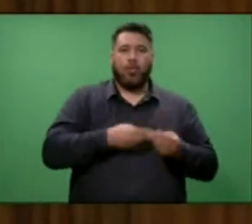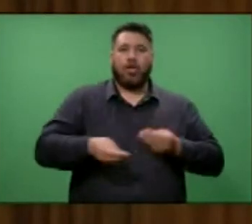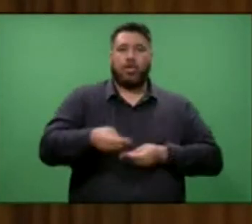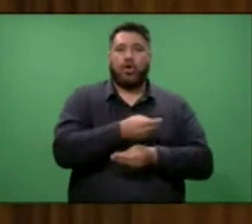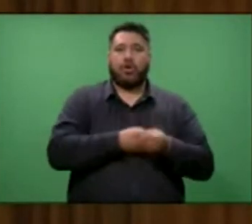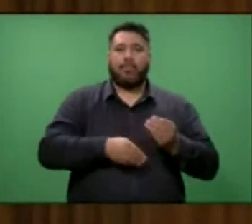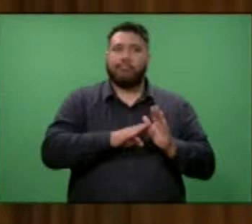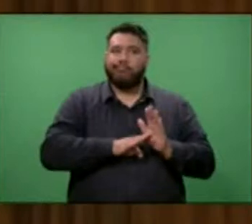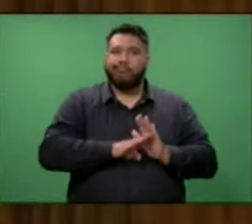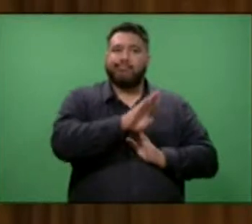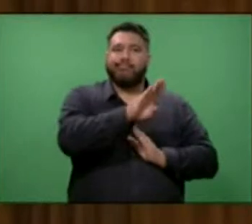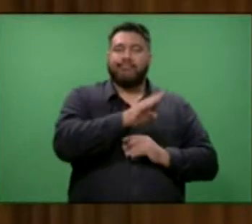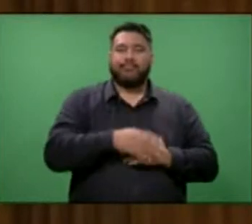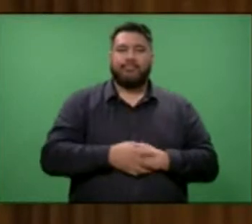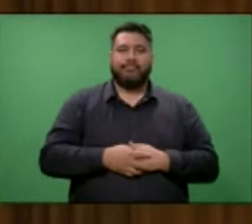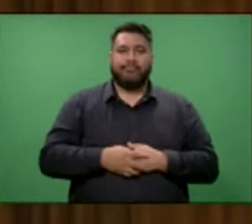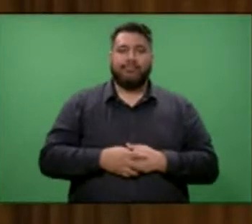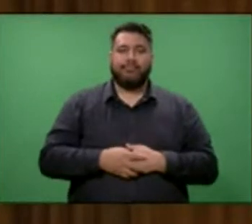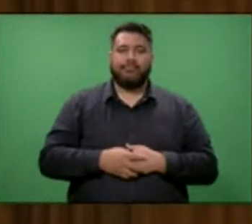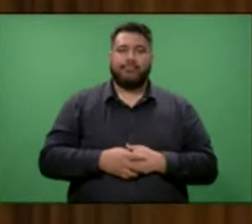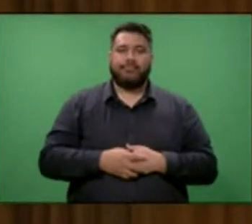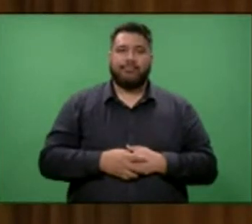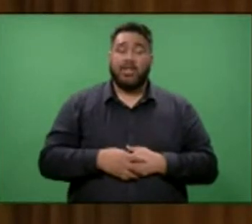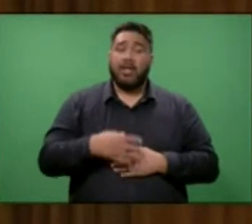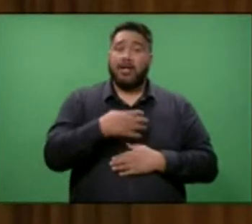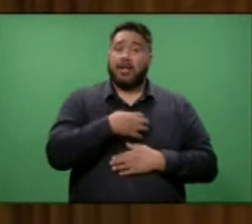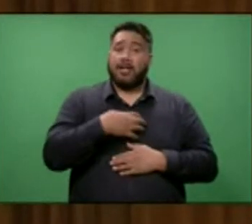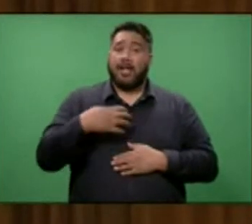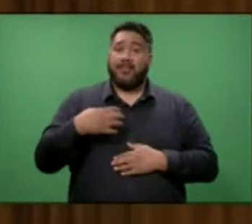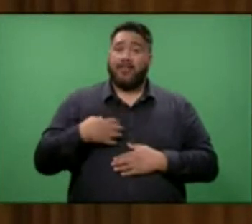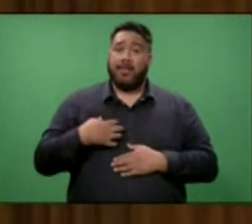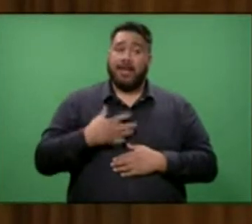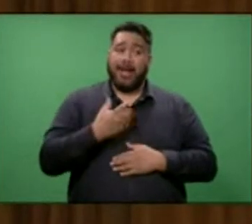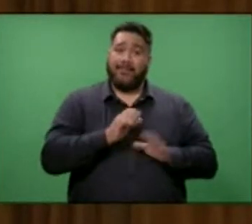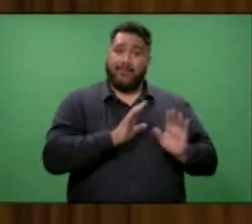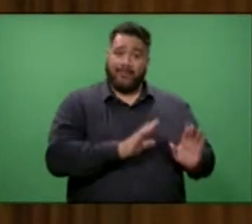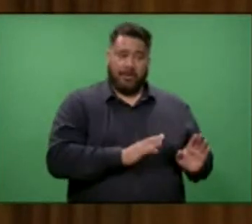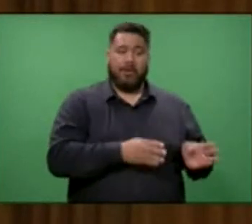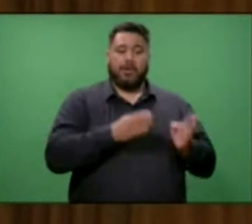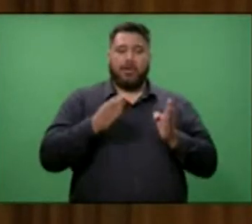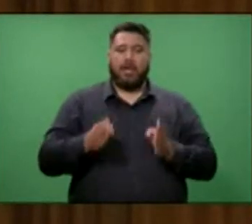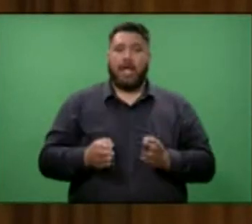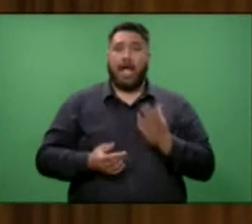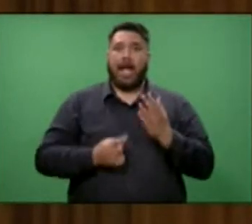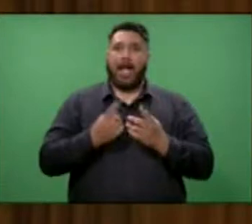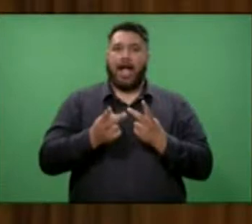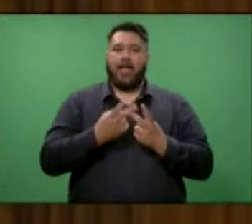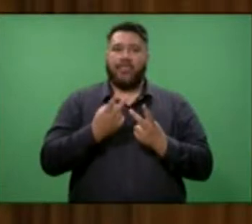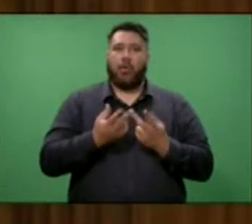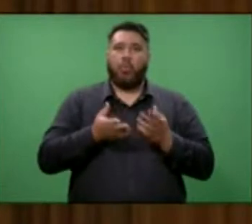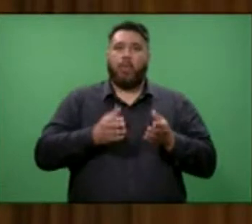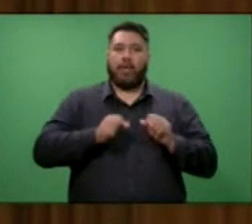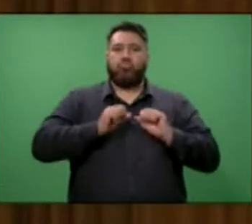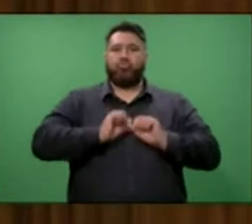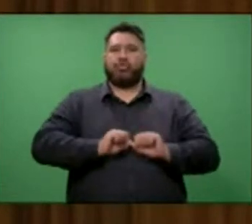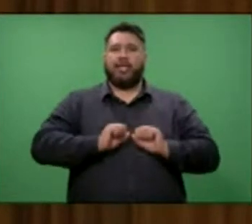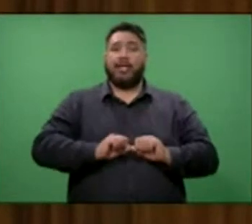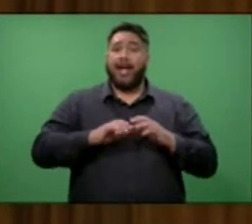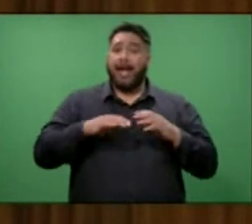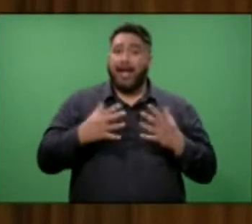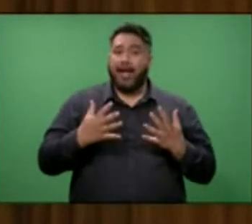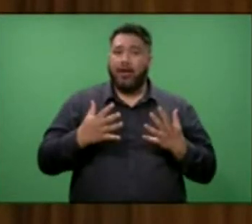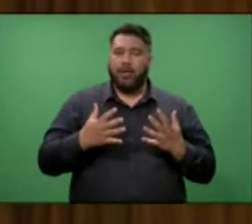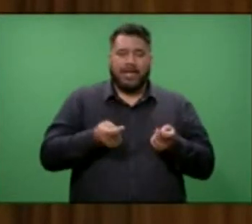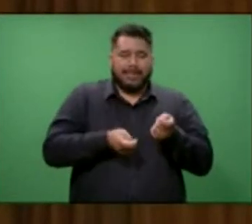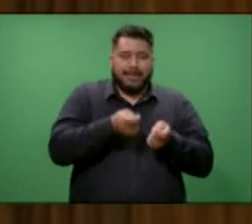The government will continue to enhance the next layer of defence, our contact tracing and testing systems, to ensure